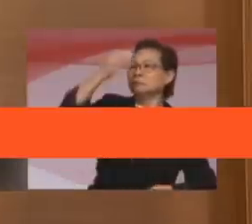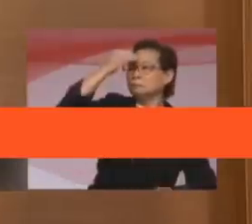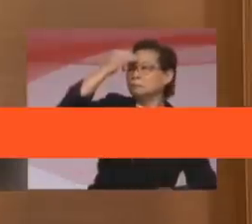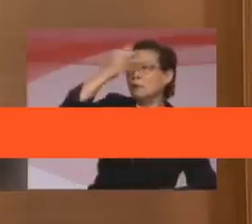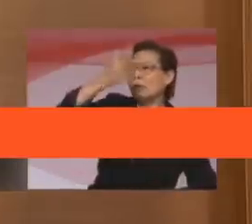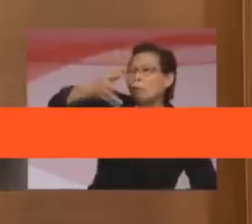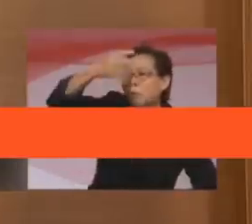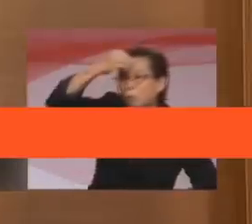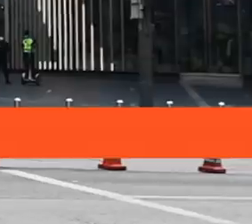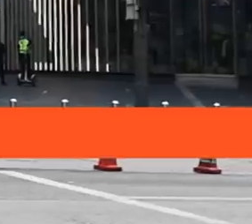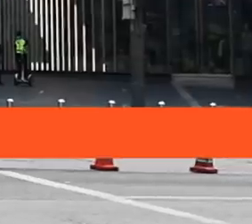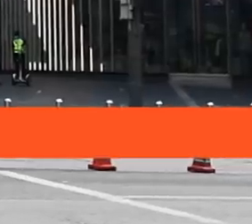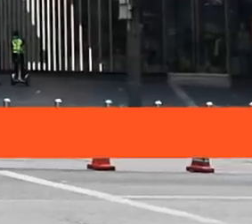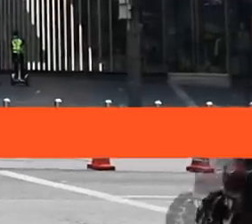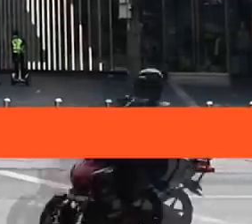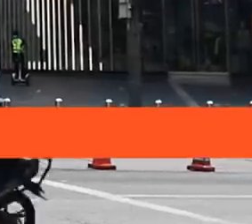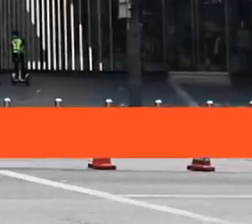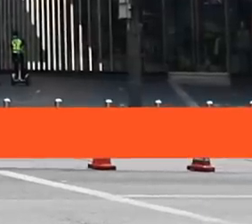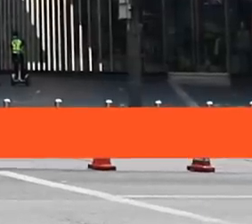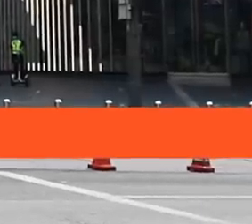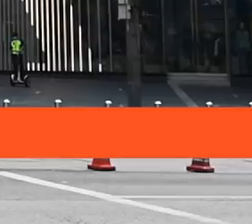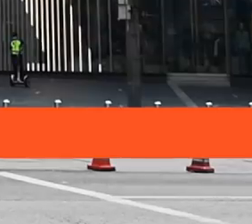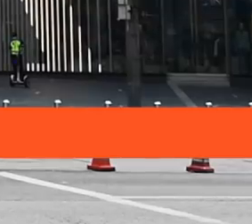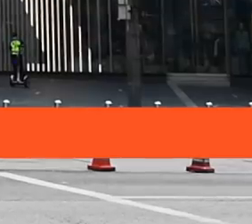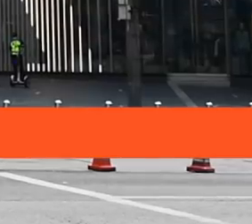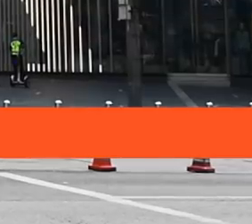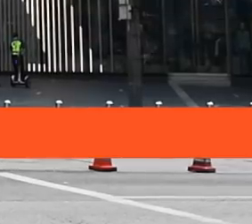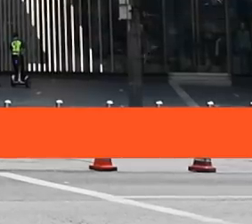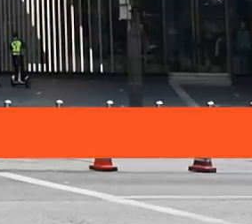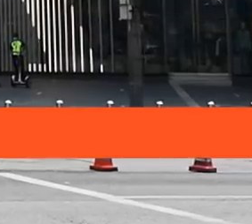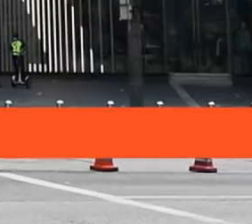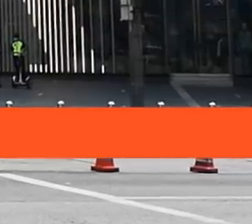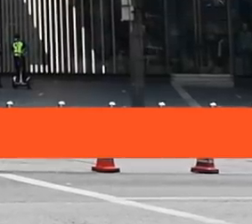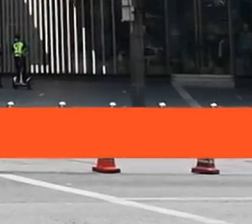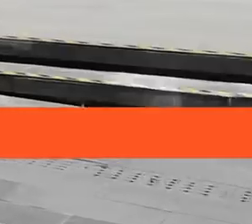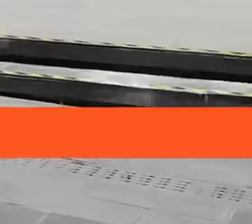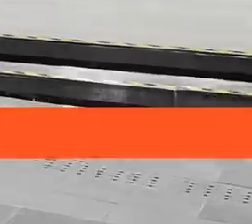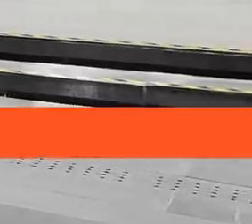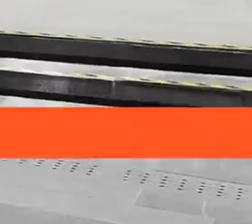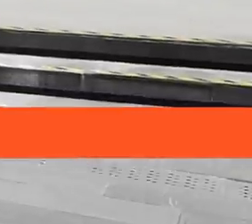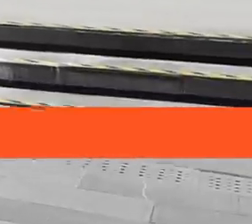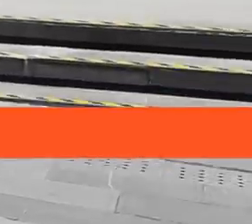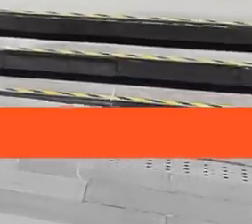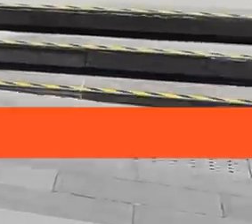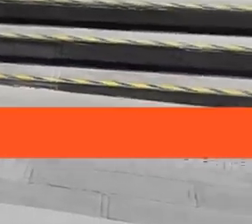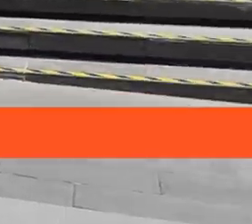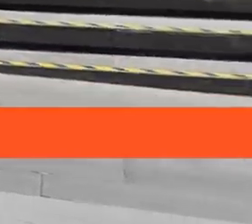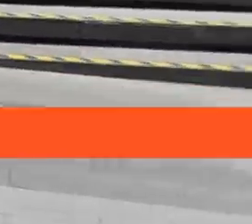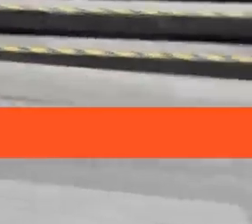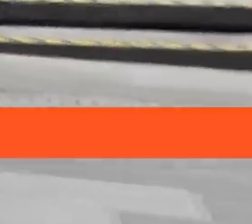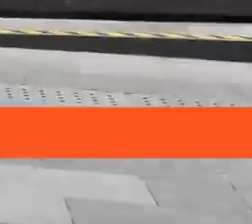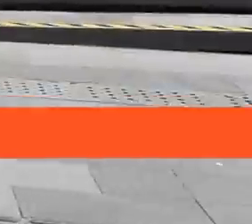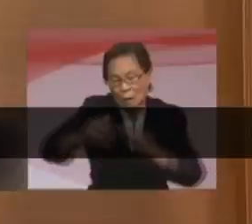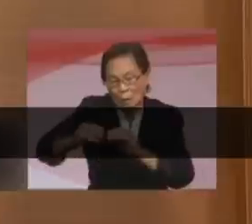increasing public disregard for standard operating procedures set during the Recovery Movement Control Order, including social distancing and the use